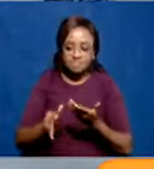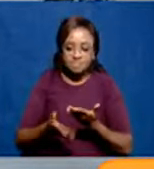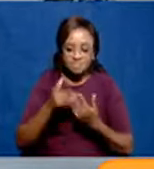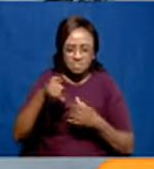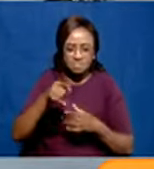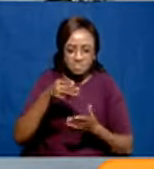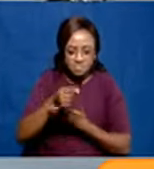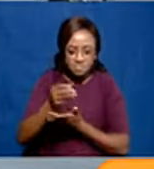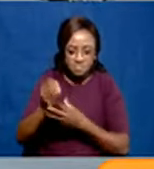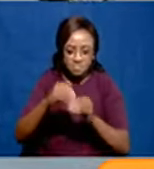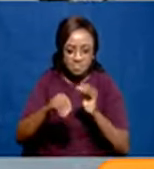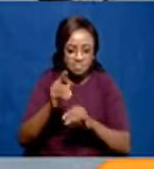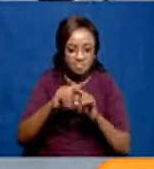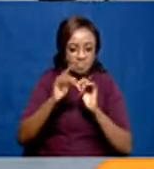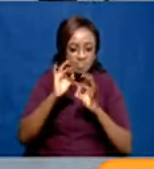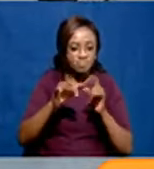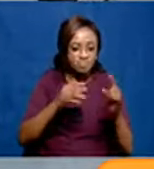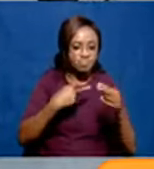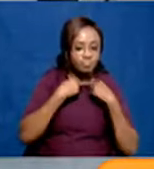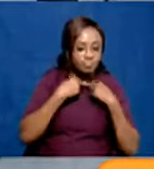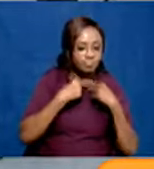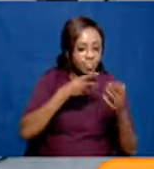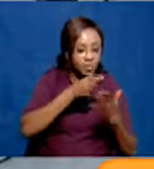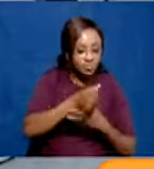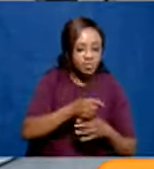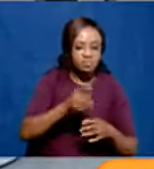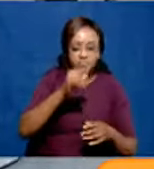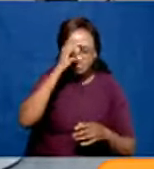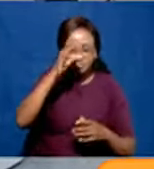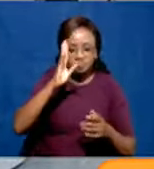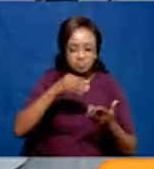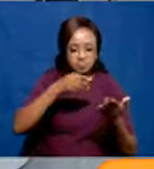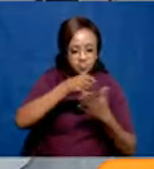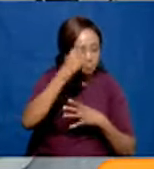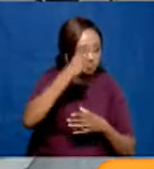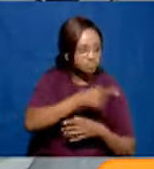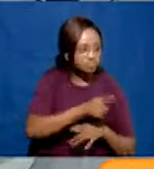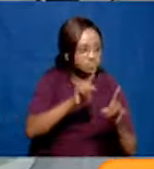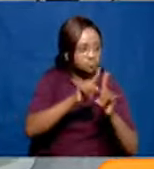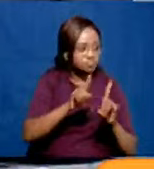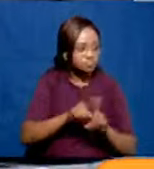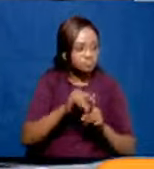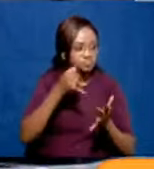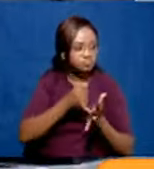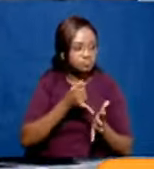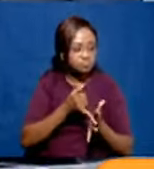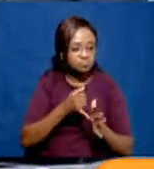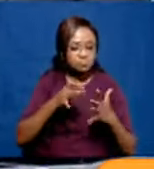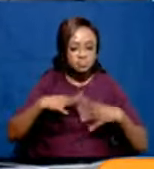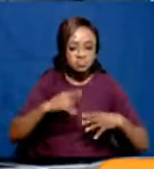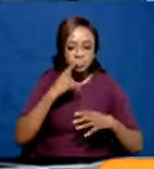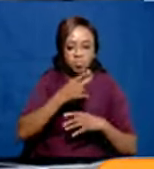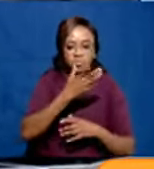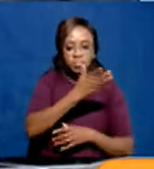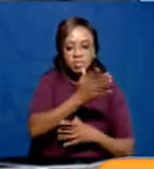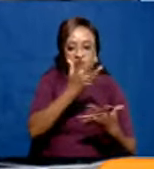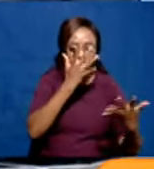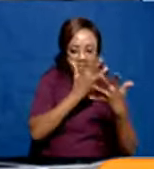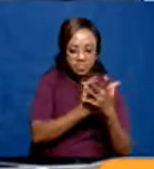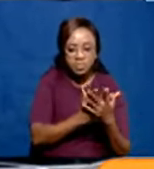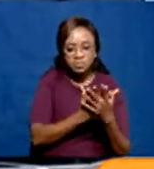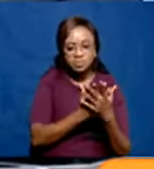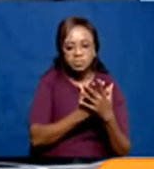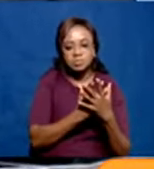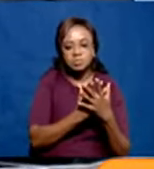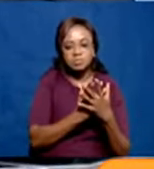premium. Those who are not able to pay will be paid for, including those, for the first time, even including those who are in custody, right?